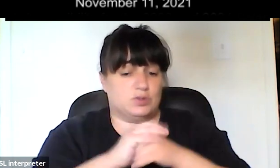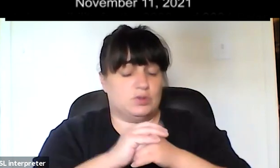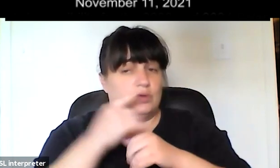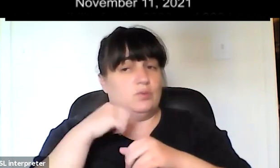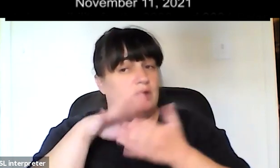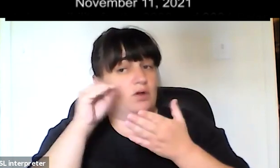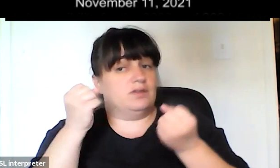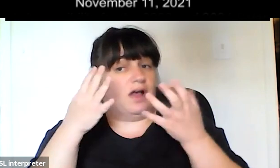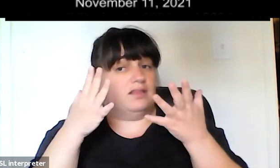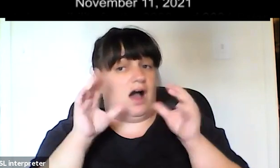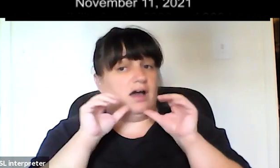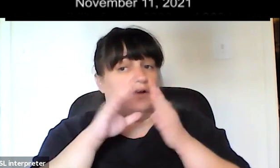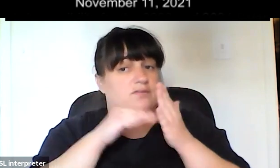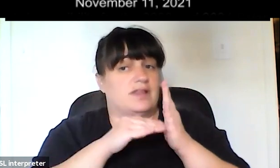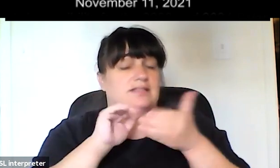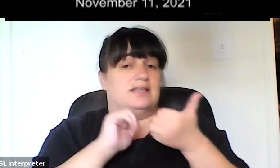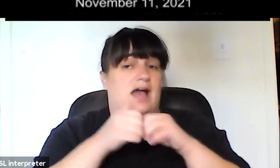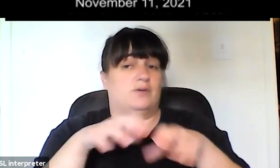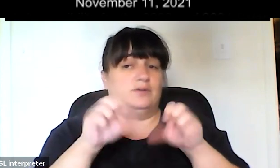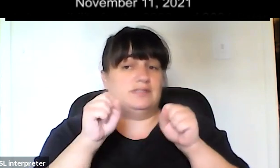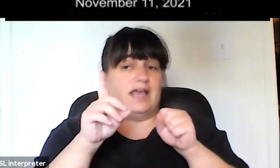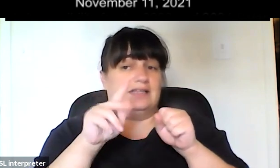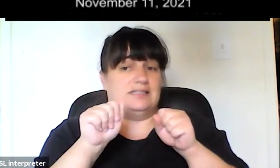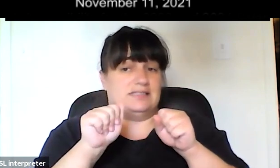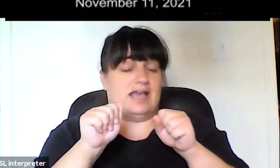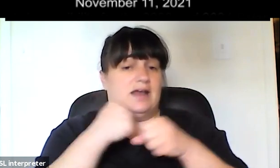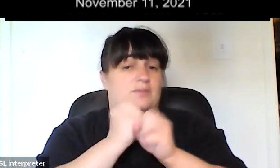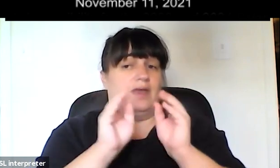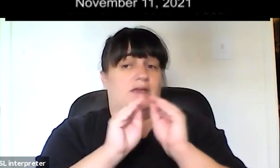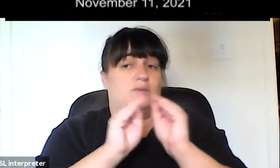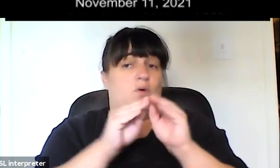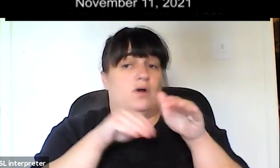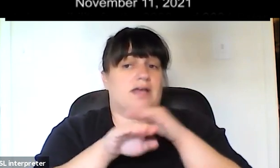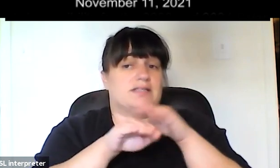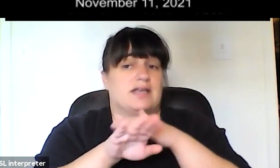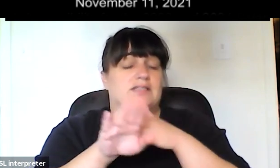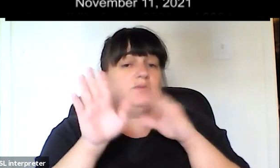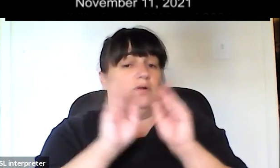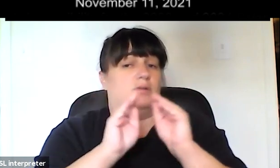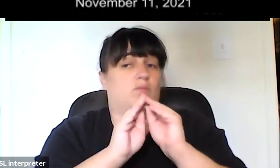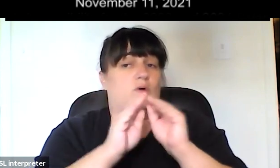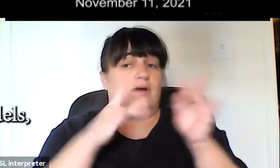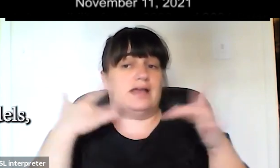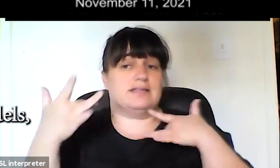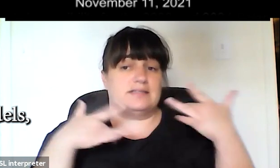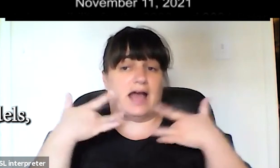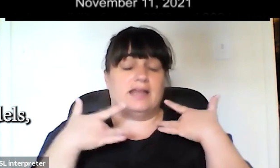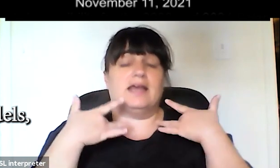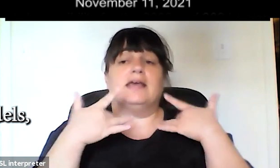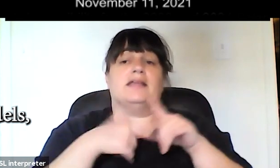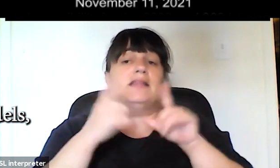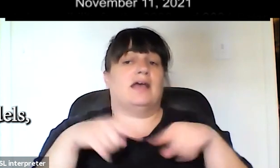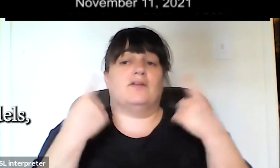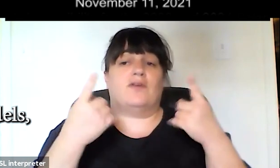learned a ton of lessons on how to take that data and make it even more accessible and even more exciting. And we